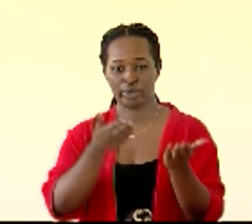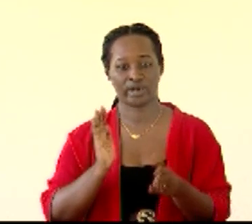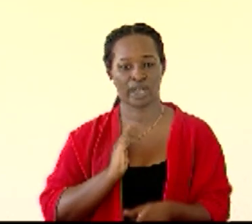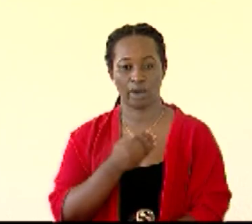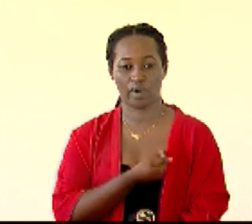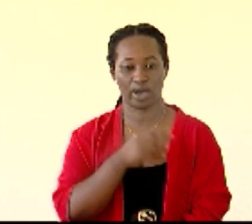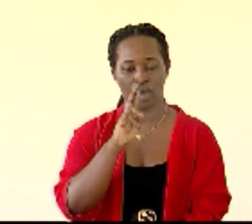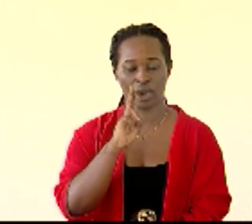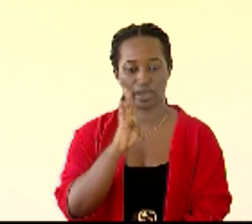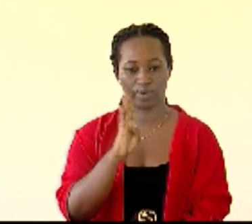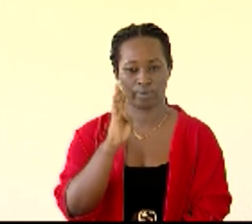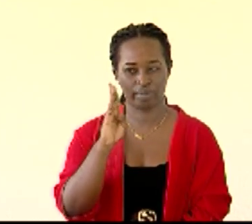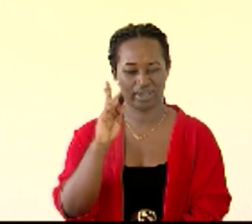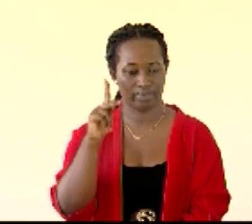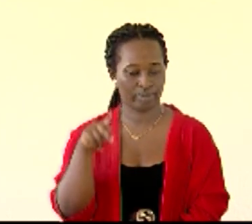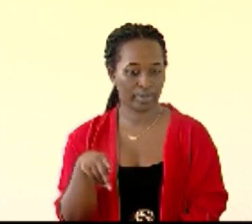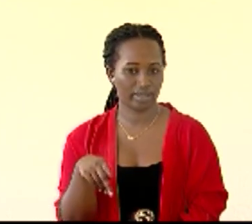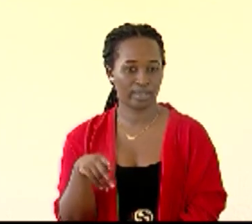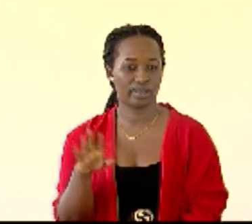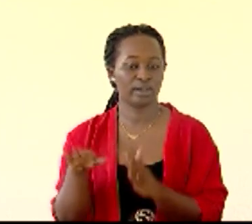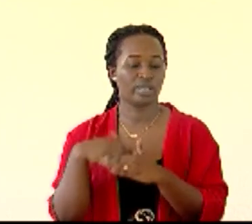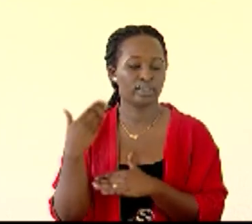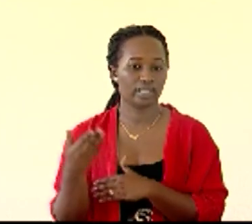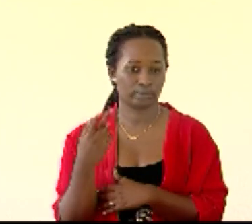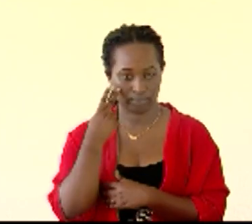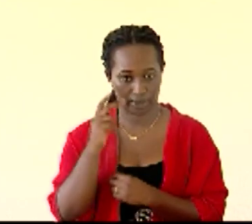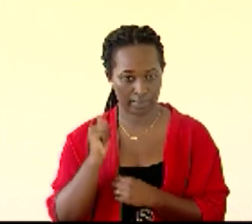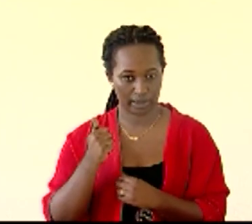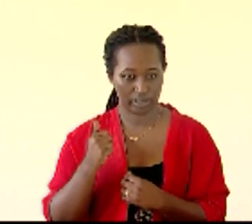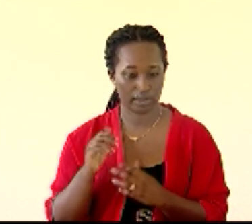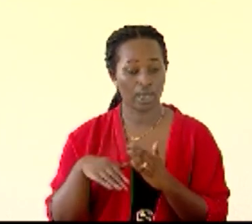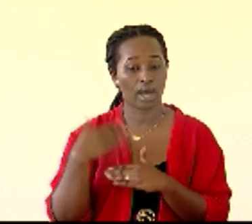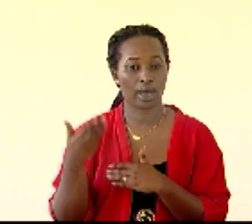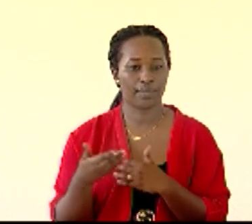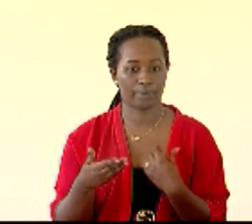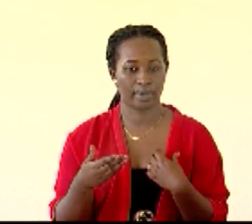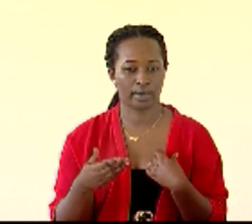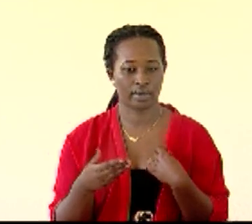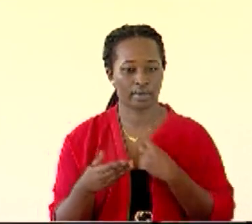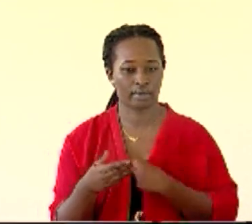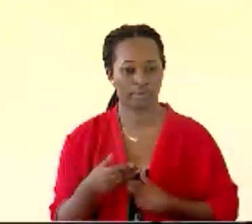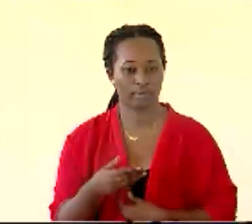RUBP such that, check that very well, kujirangu.